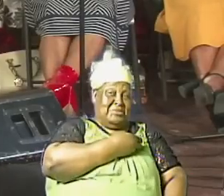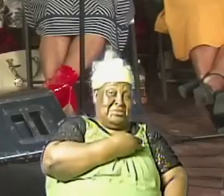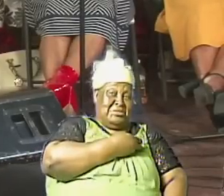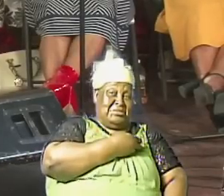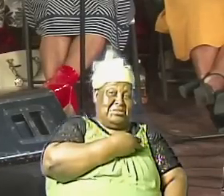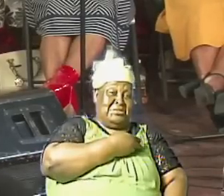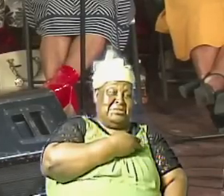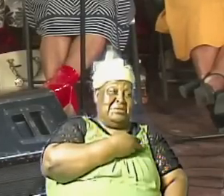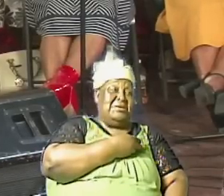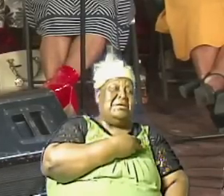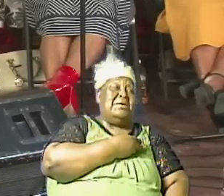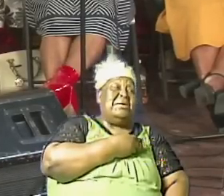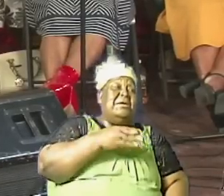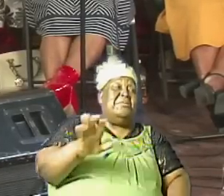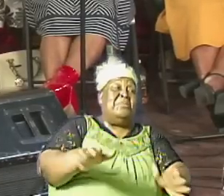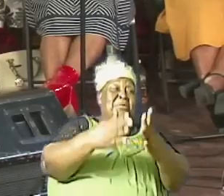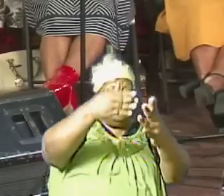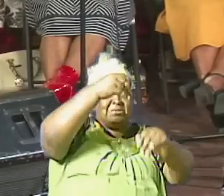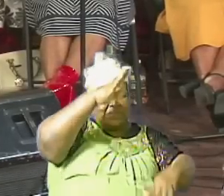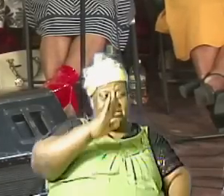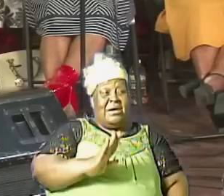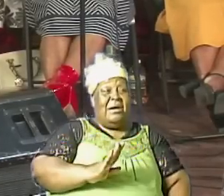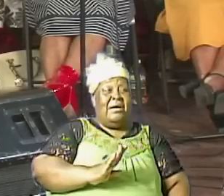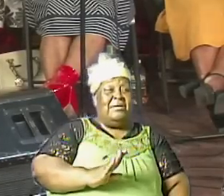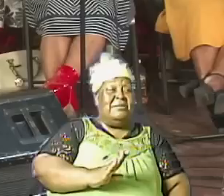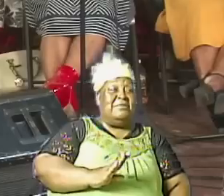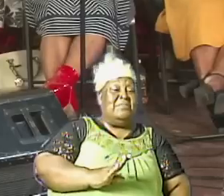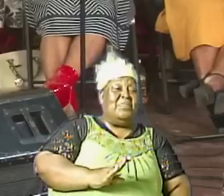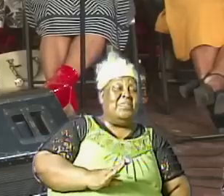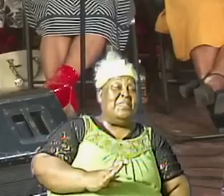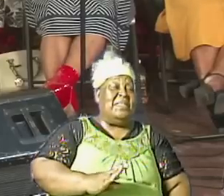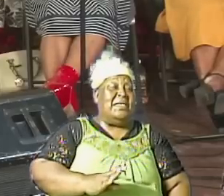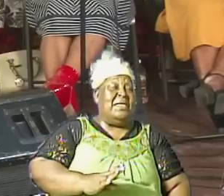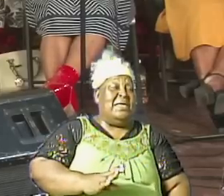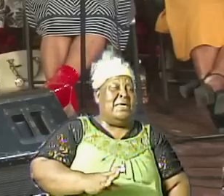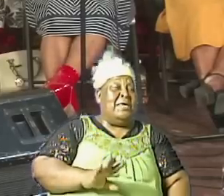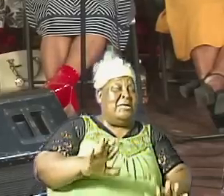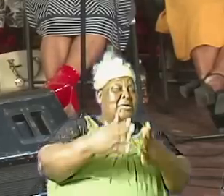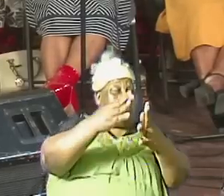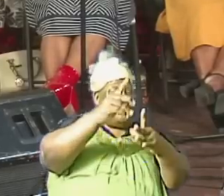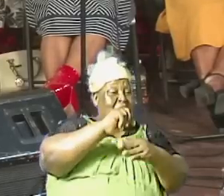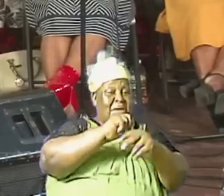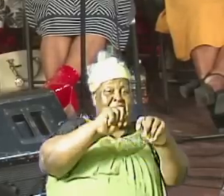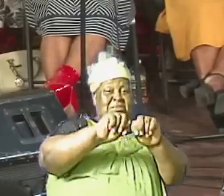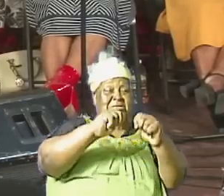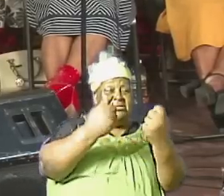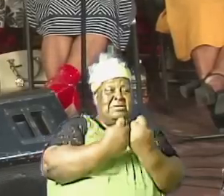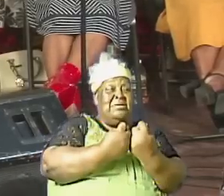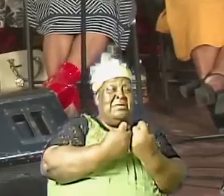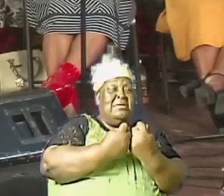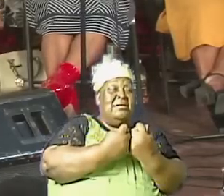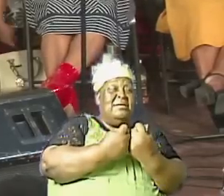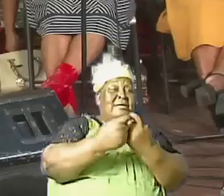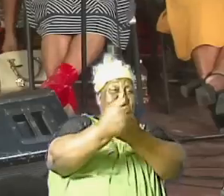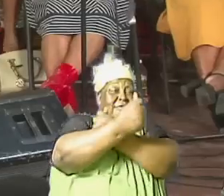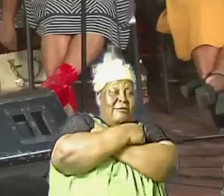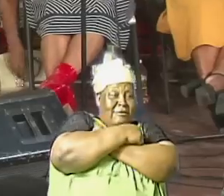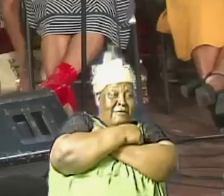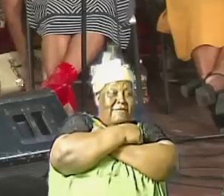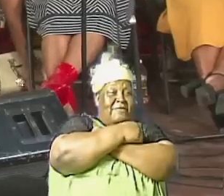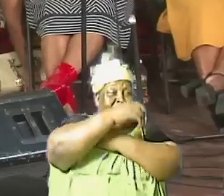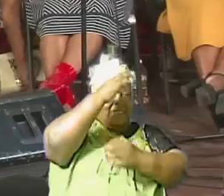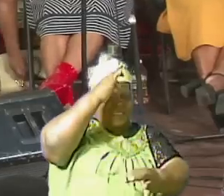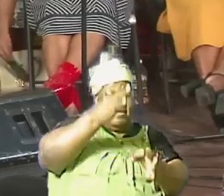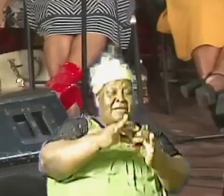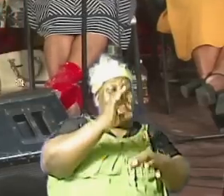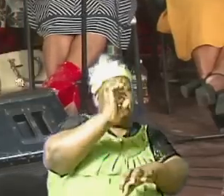ours. Amen. Praise God. Hallelujah. To the praise team. I just love Faith Chapel